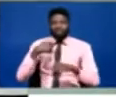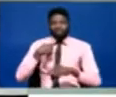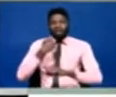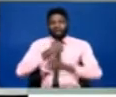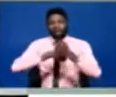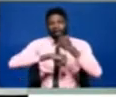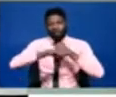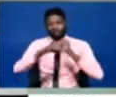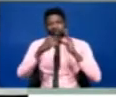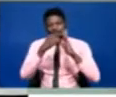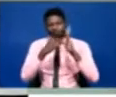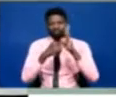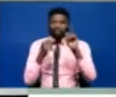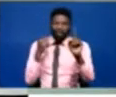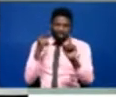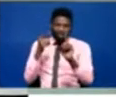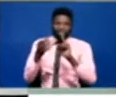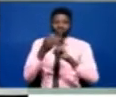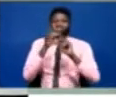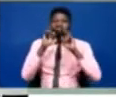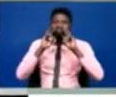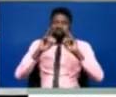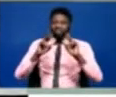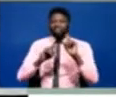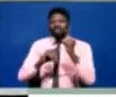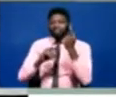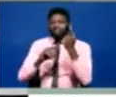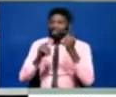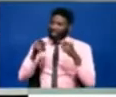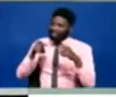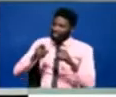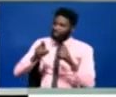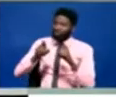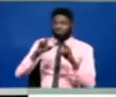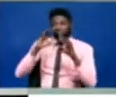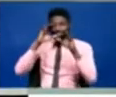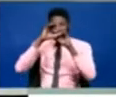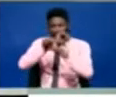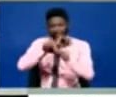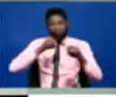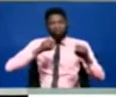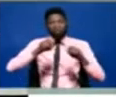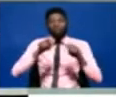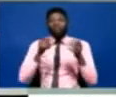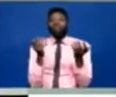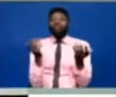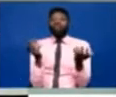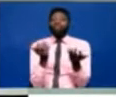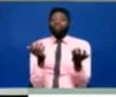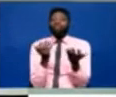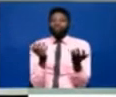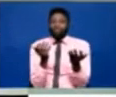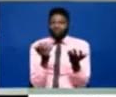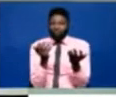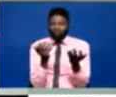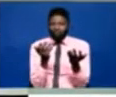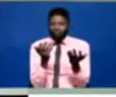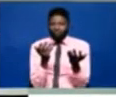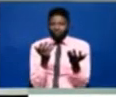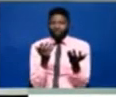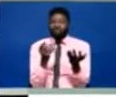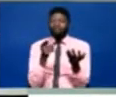can have peace. And I think the place that he did not manage very well is that that distinct separation,